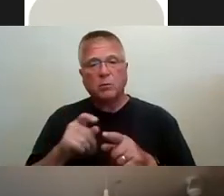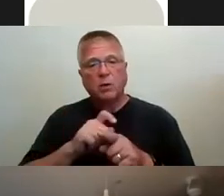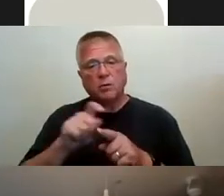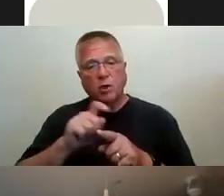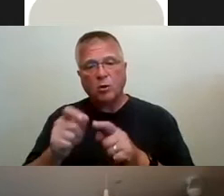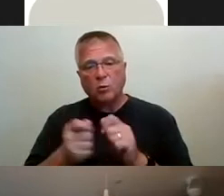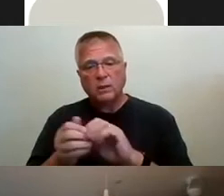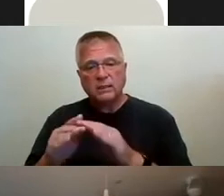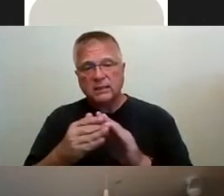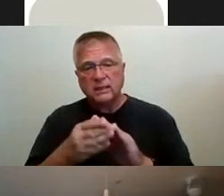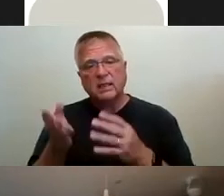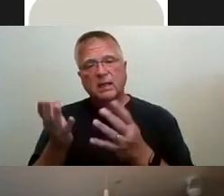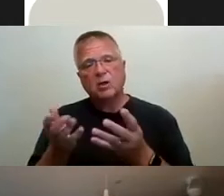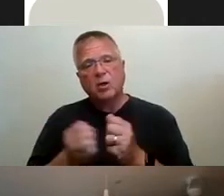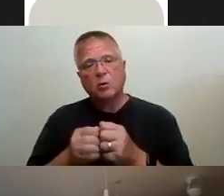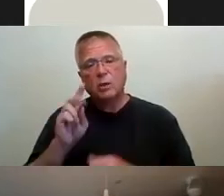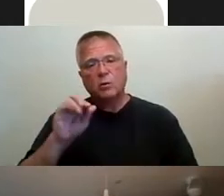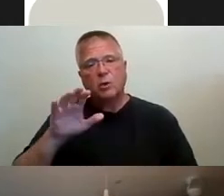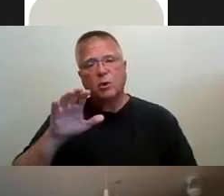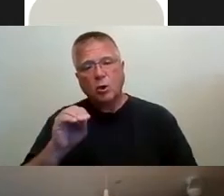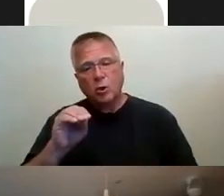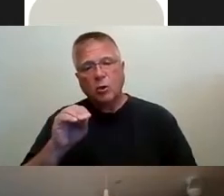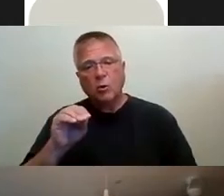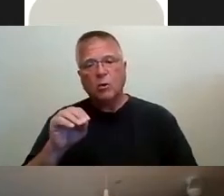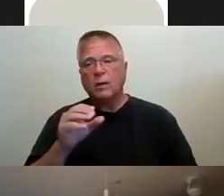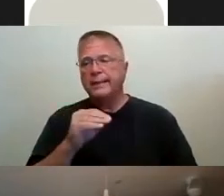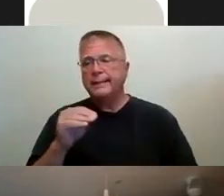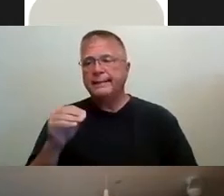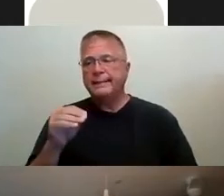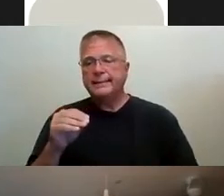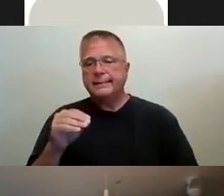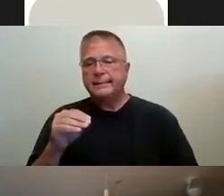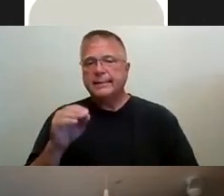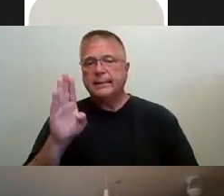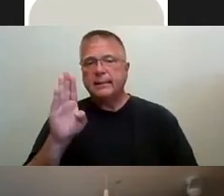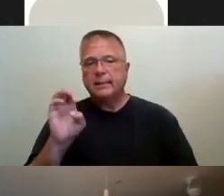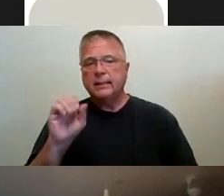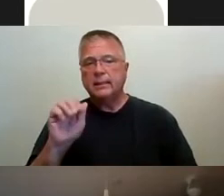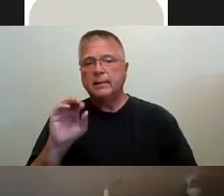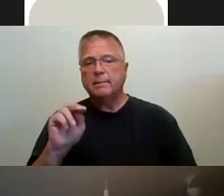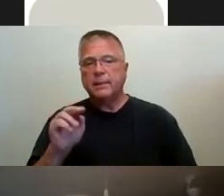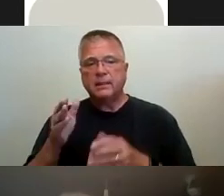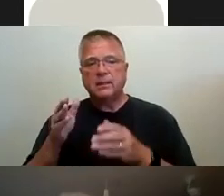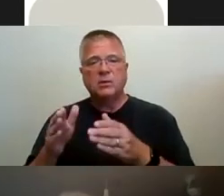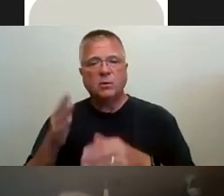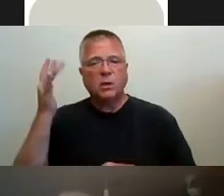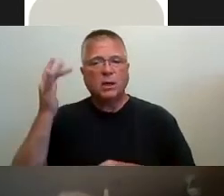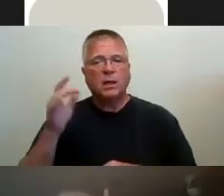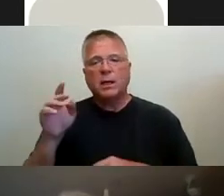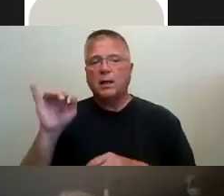I think I talked to Ricardo, and that that Beacon Street, because the people